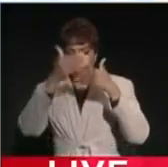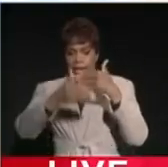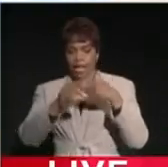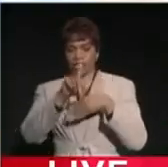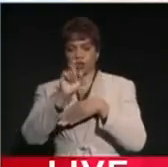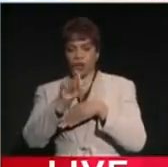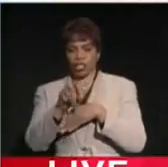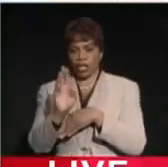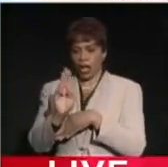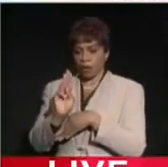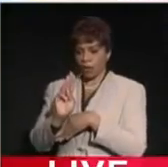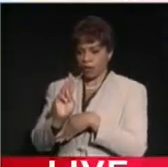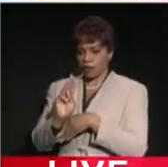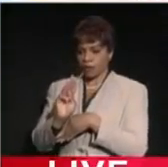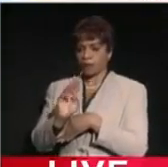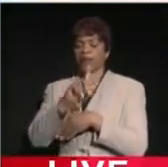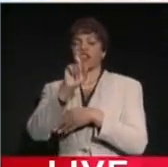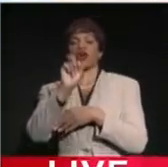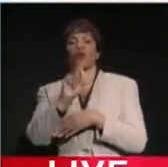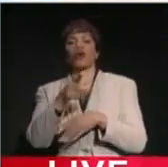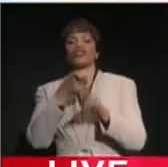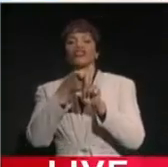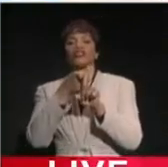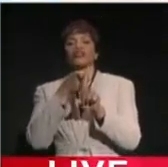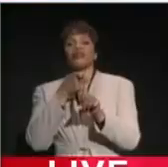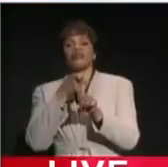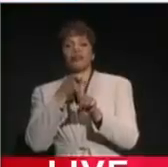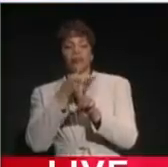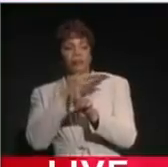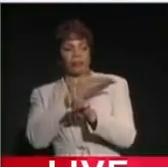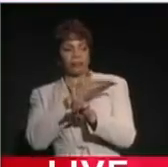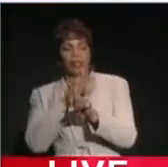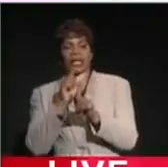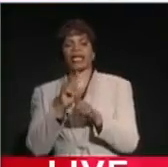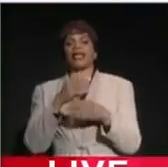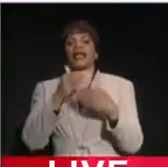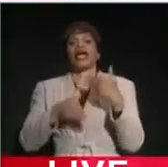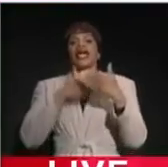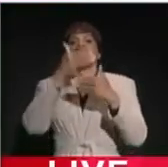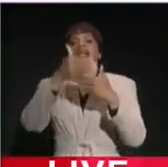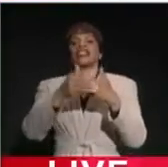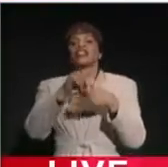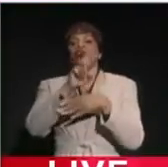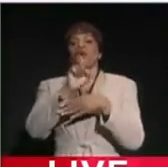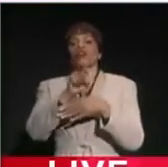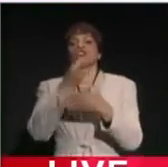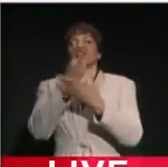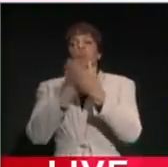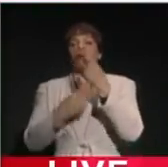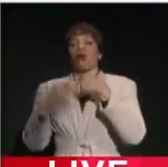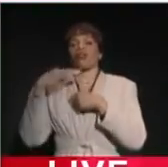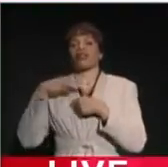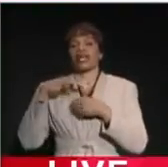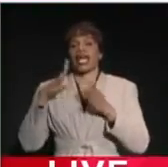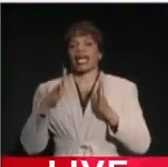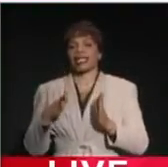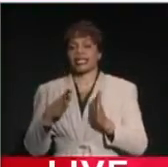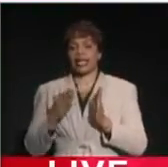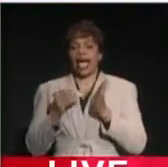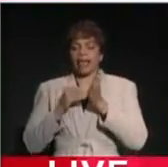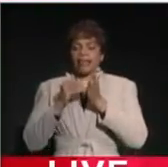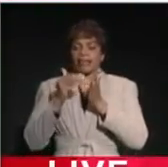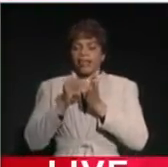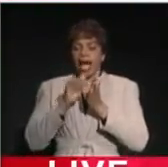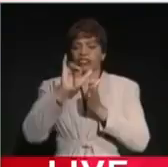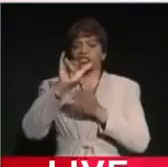question. This one coming from Levon Putney. Go ahead. Thank you, and this question is for both. Tens of thousands of jobs